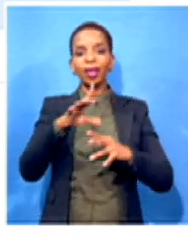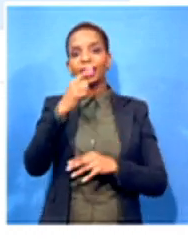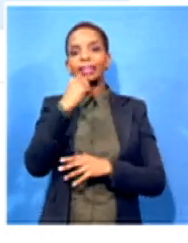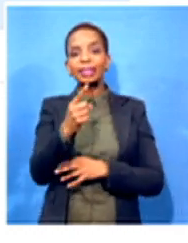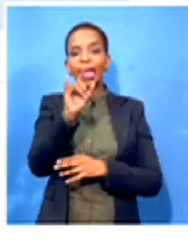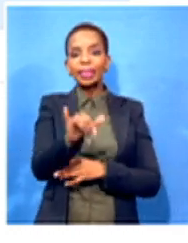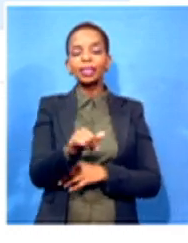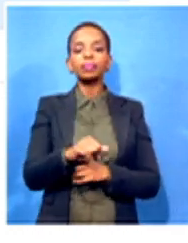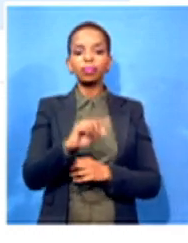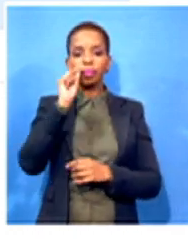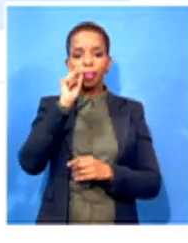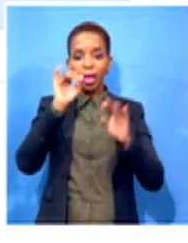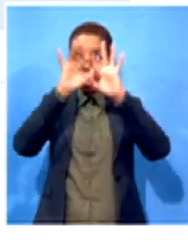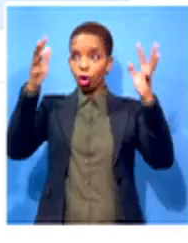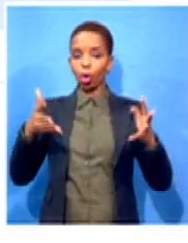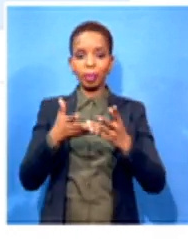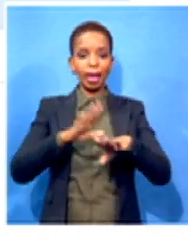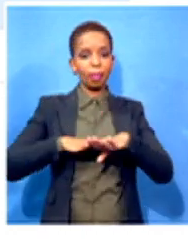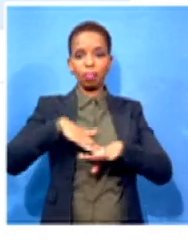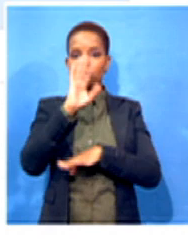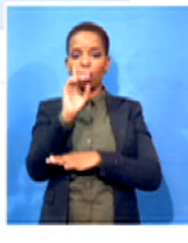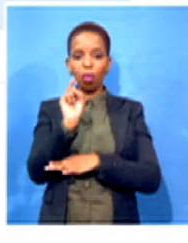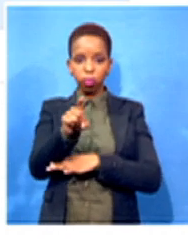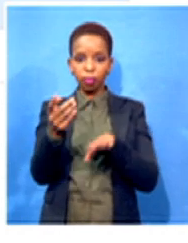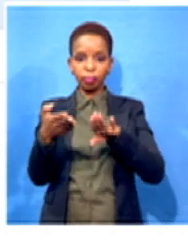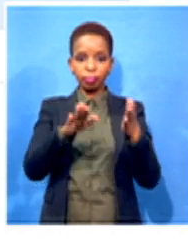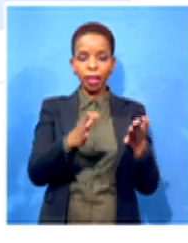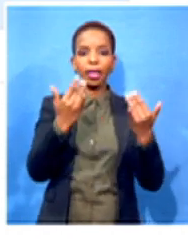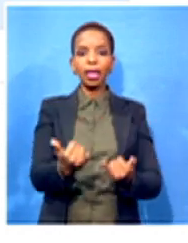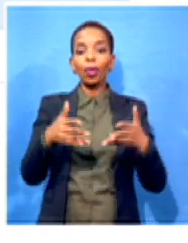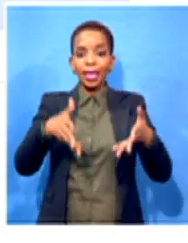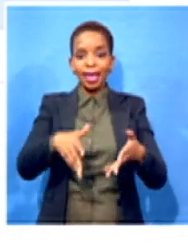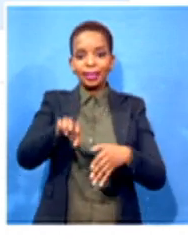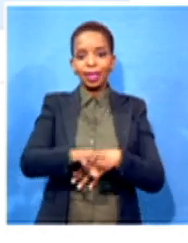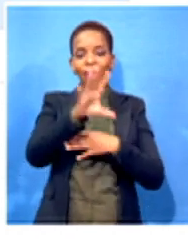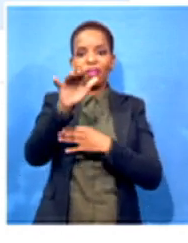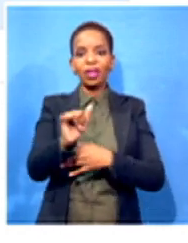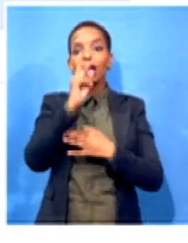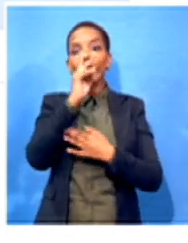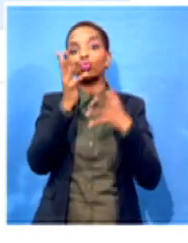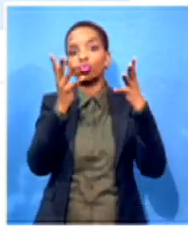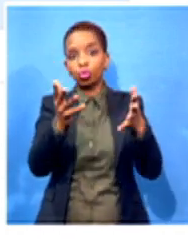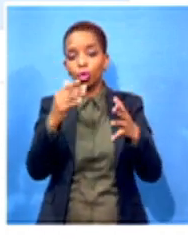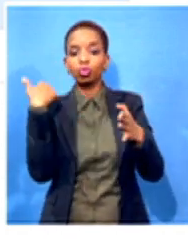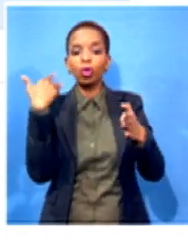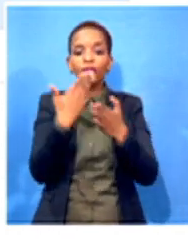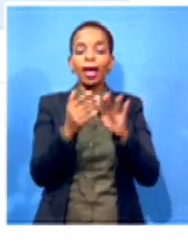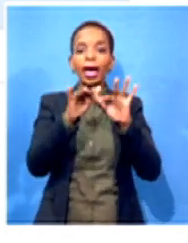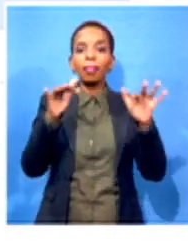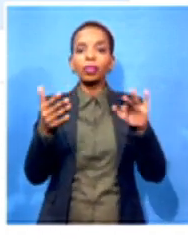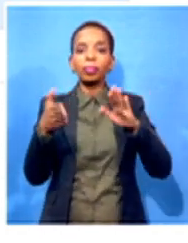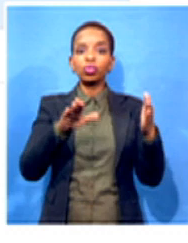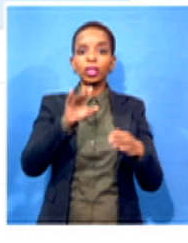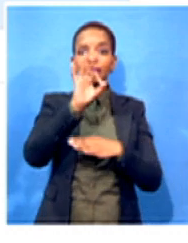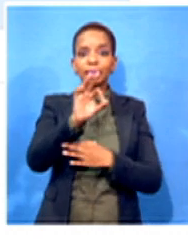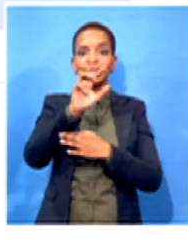that men seem to be more susceptible to it. So here's what it looks like in South Africa. So far, of the deaths, 308 have been